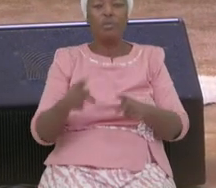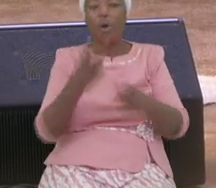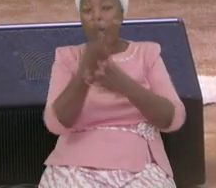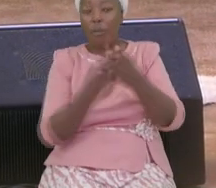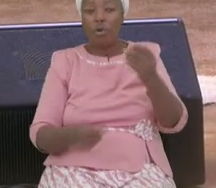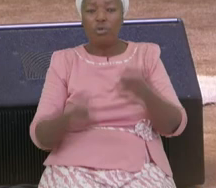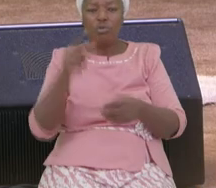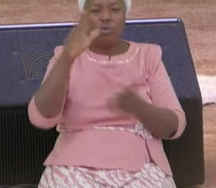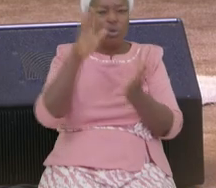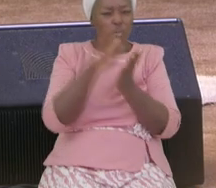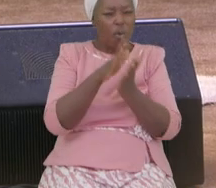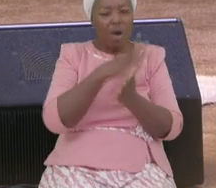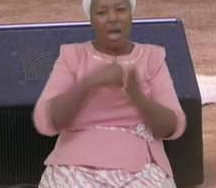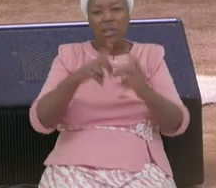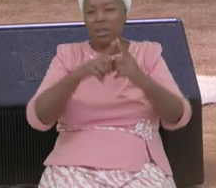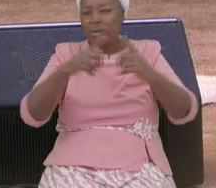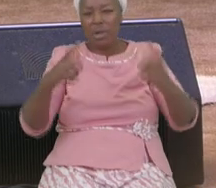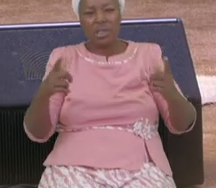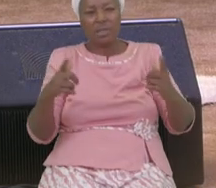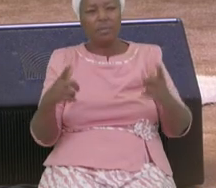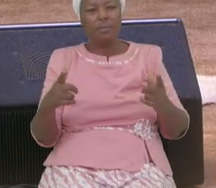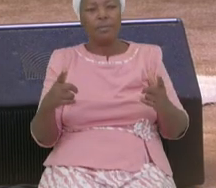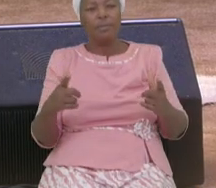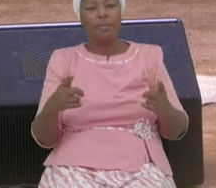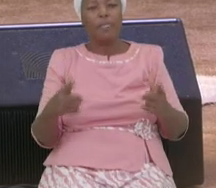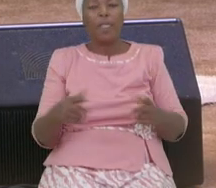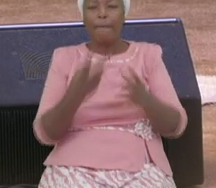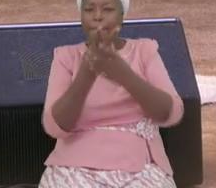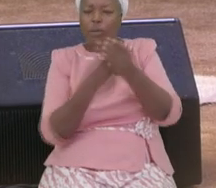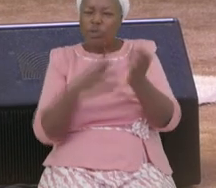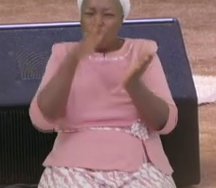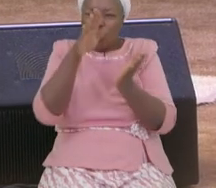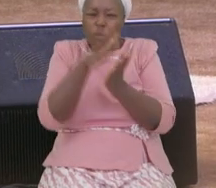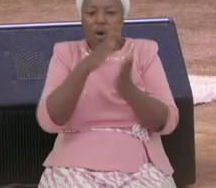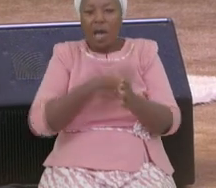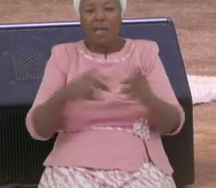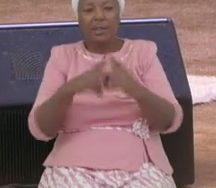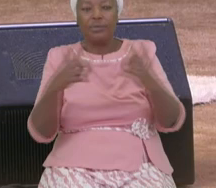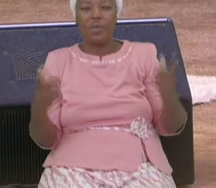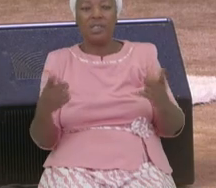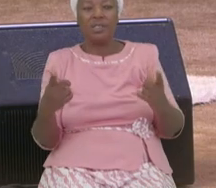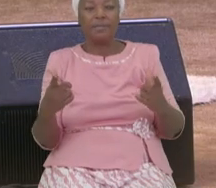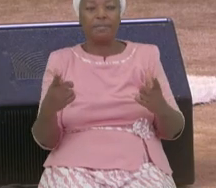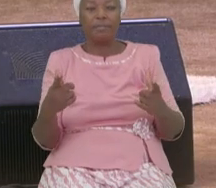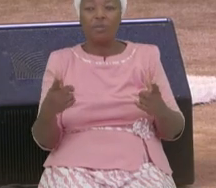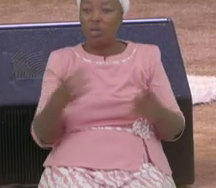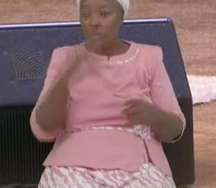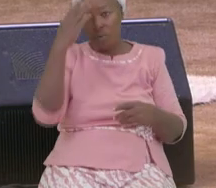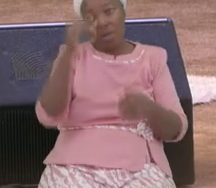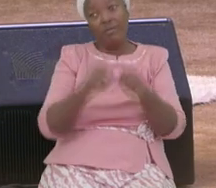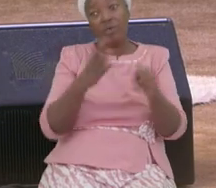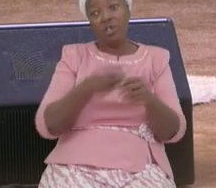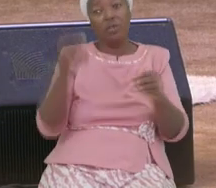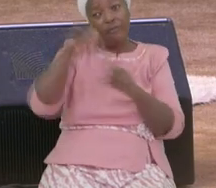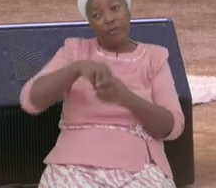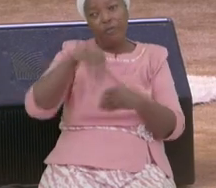both small and great, both small and great. Great. You know, everyone is involved